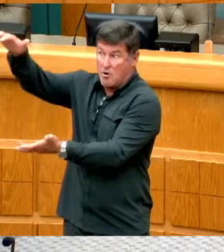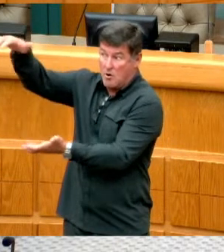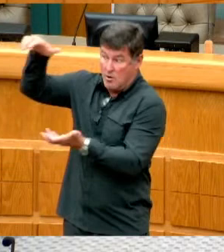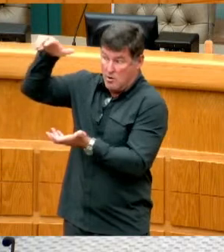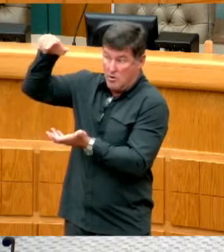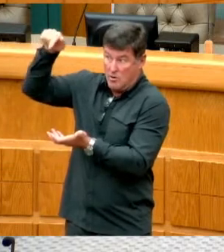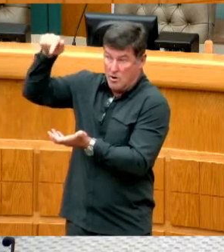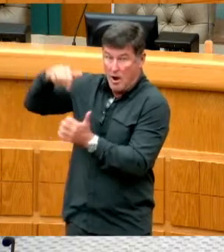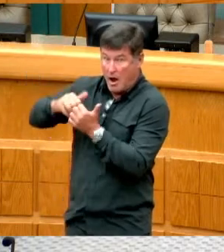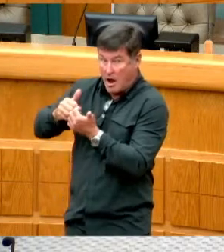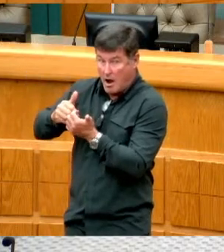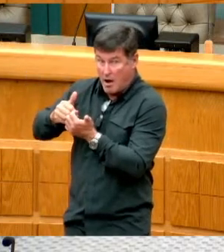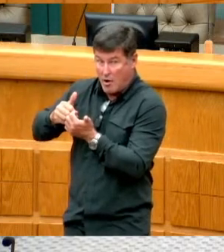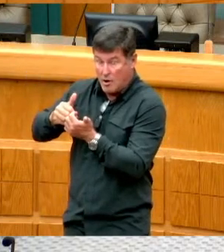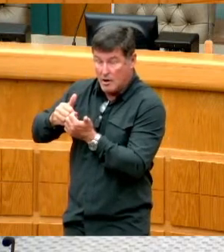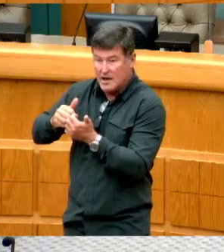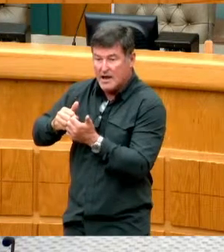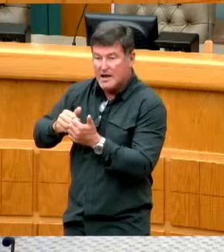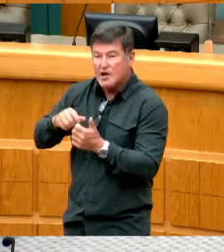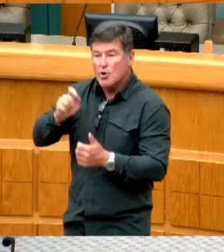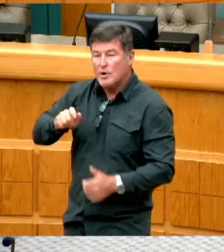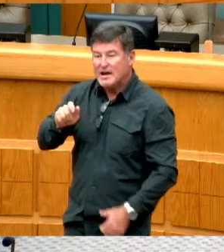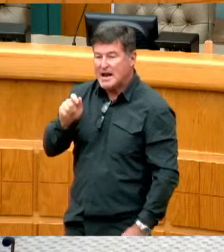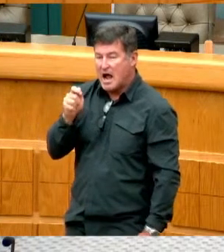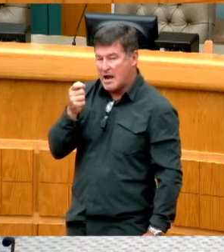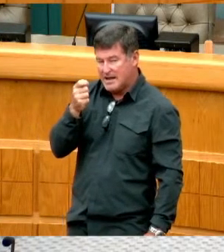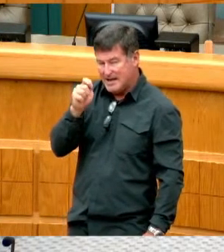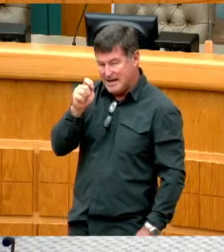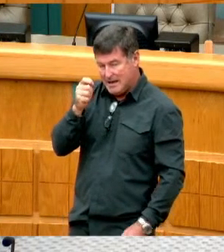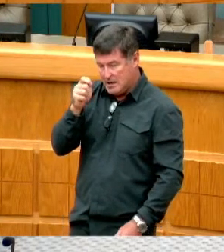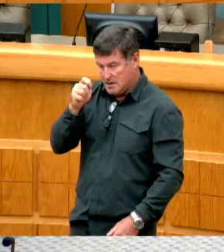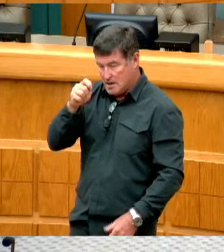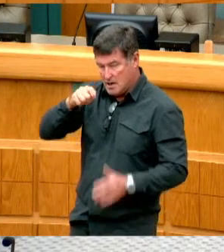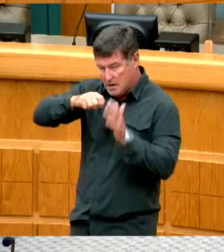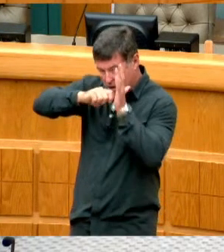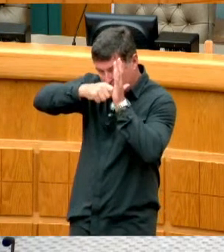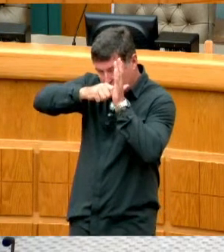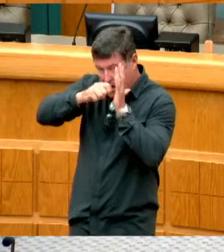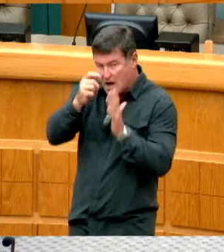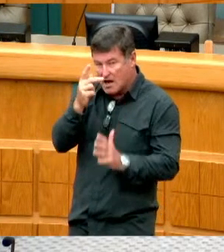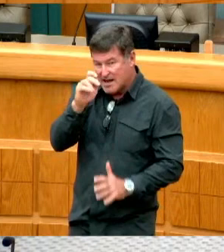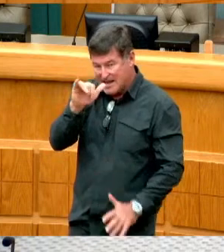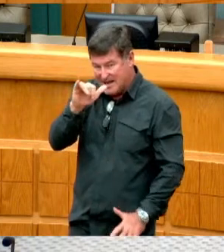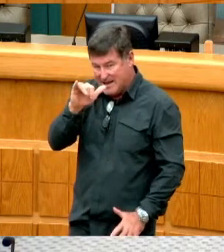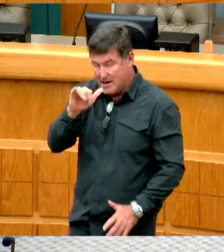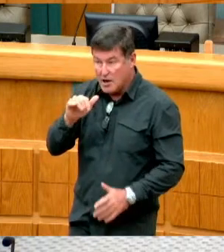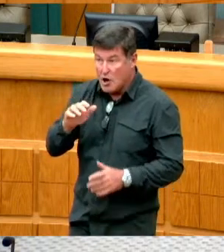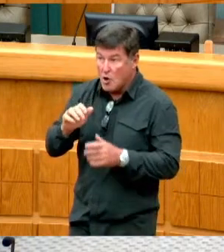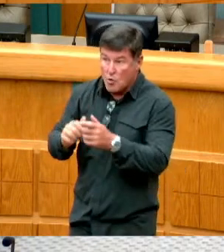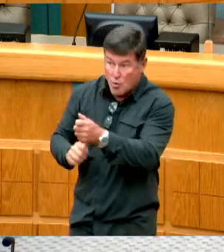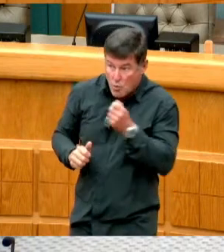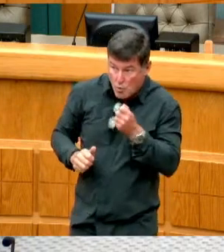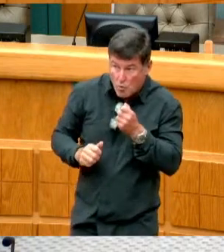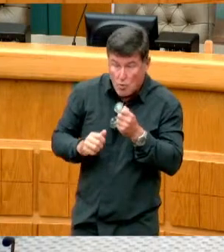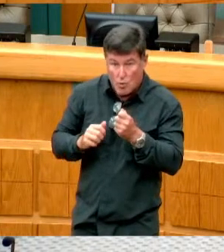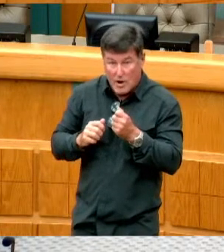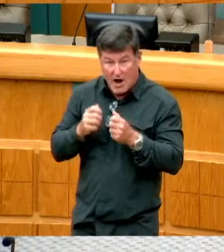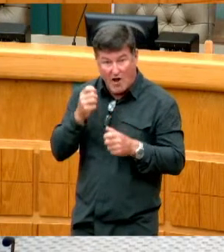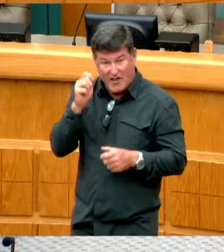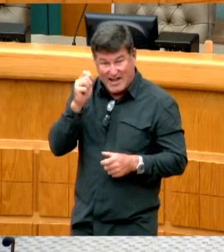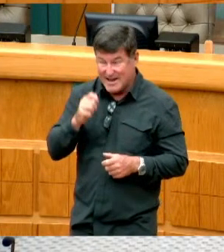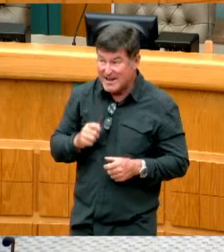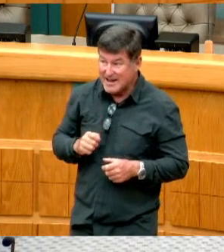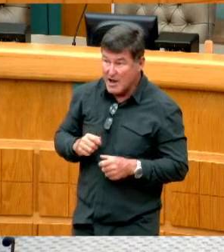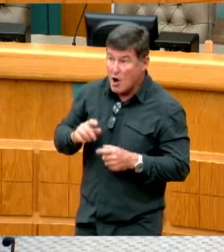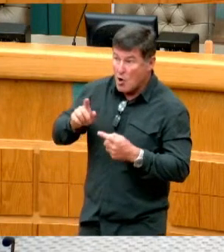key unlocks the door when there is more vaccine to get. We will not allow our vaccines to sit